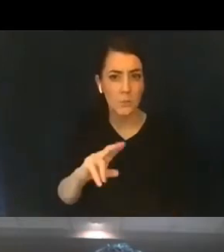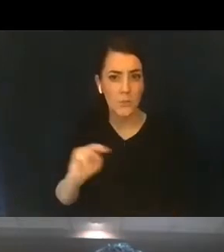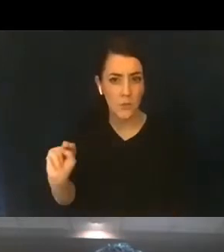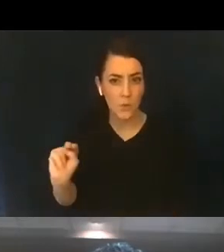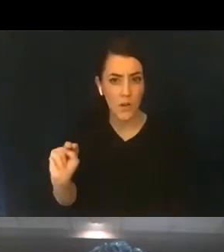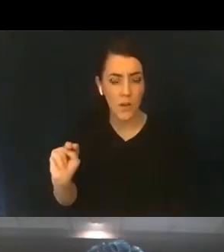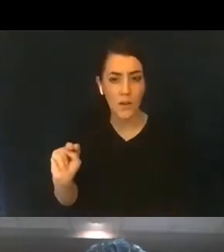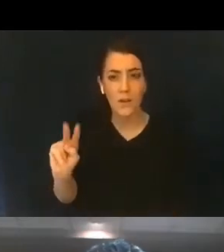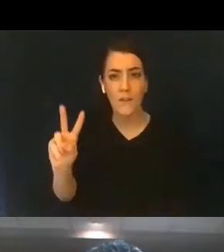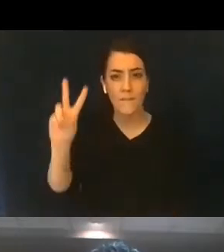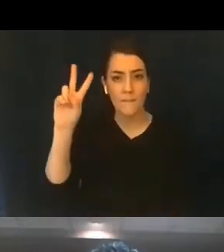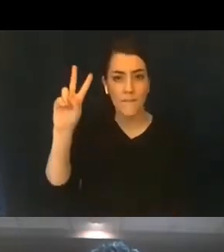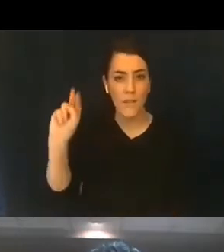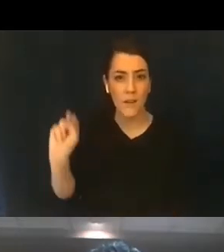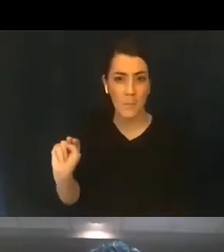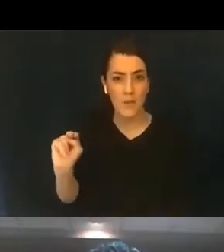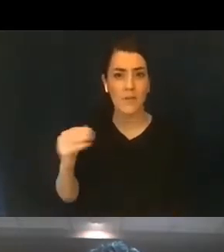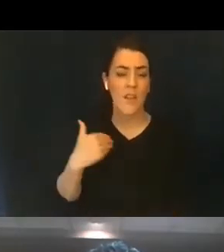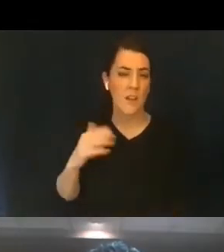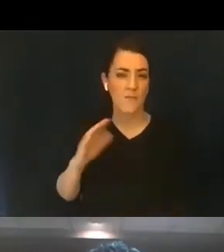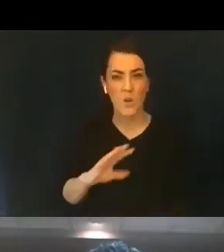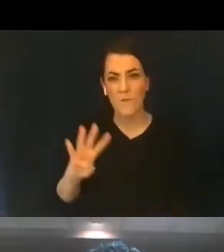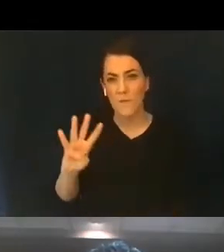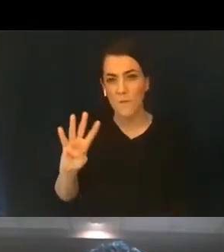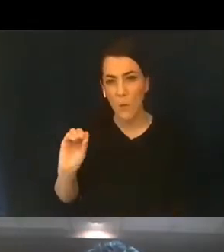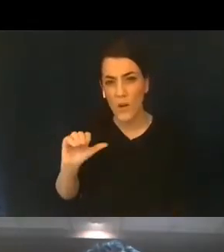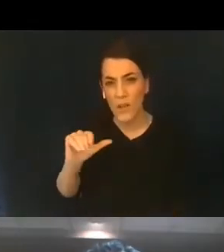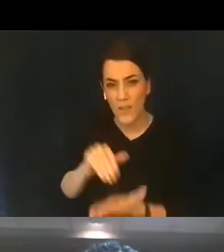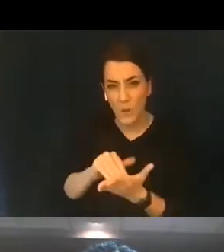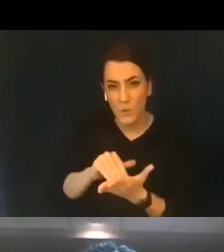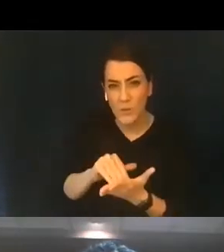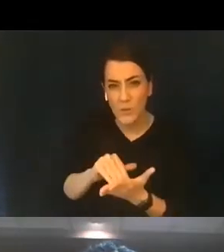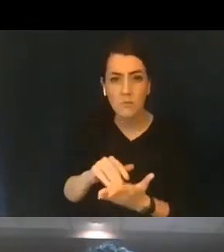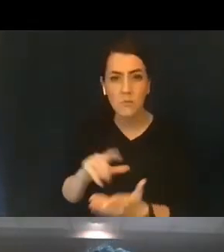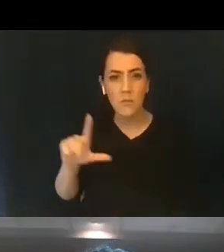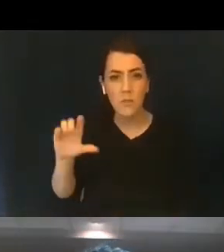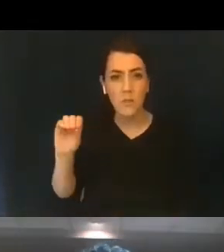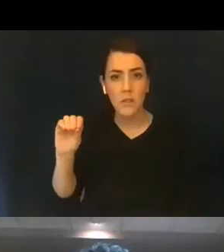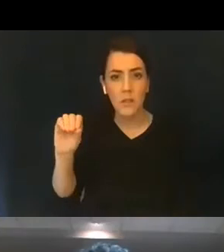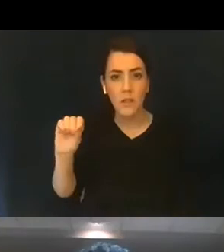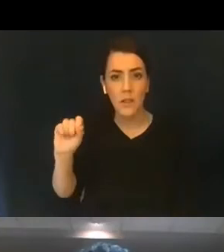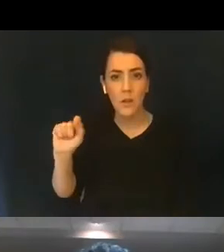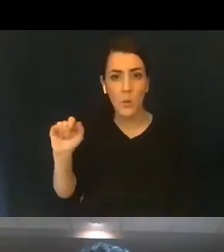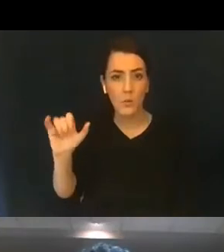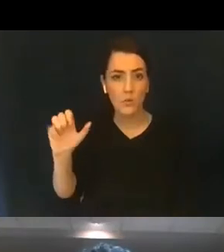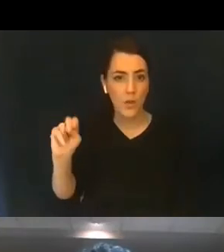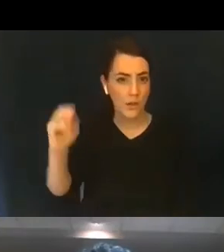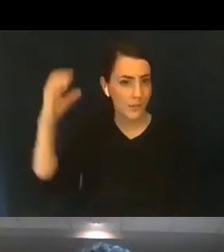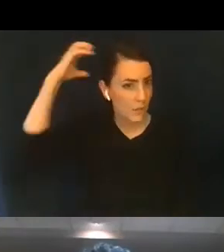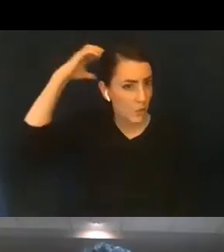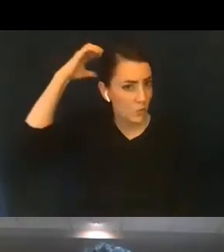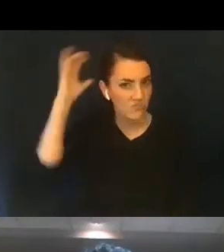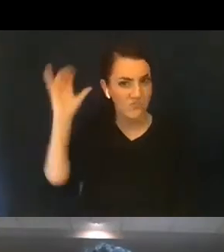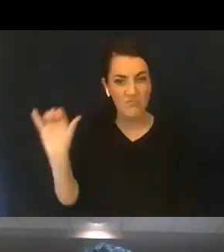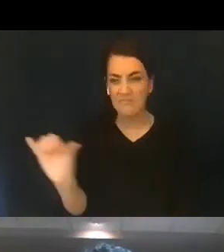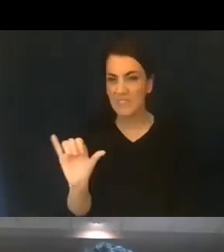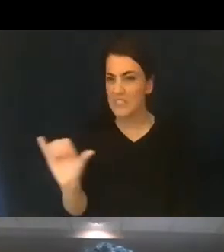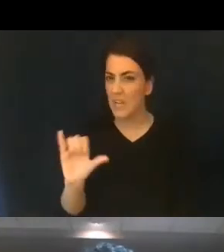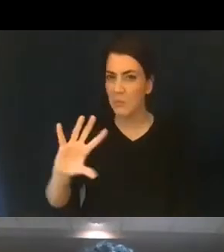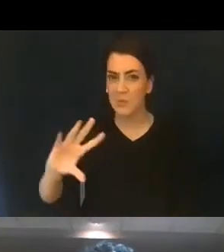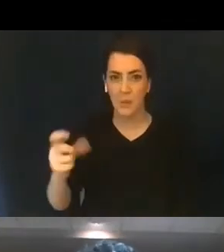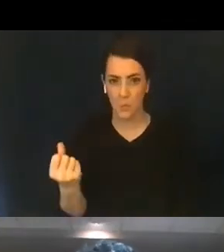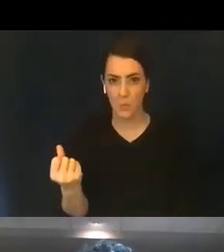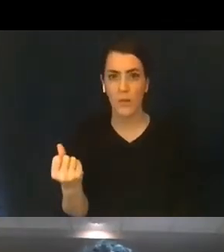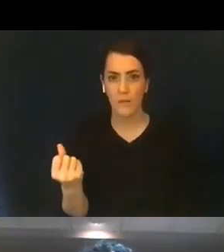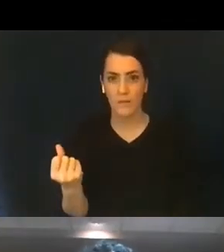The Laotian population is roughly about the same as the Cambodians. So